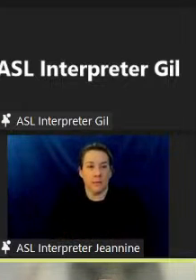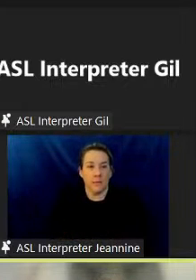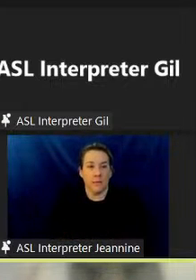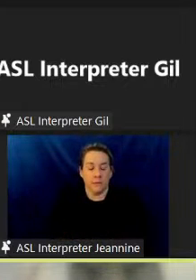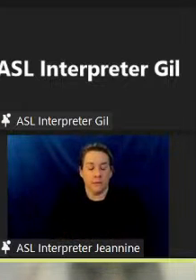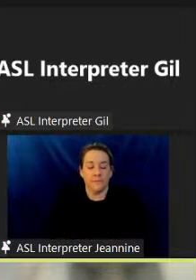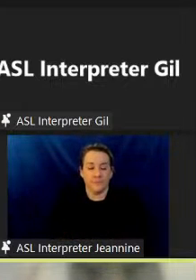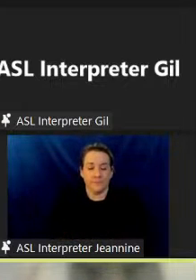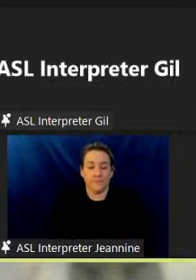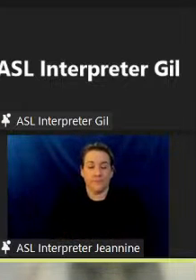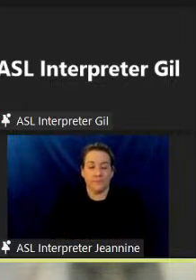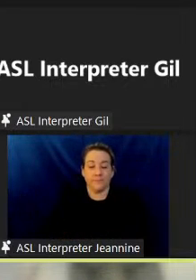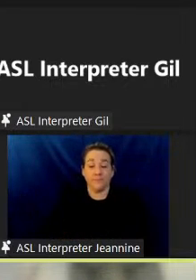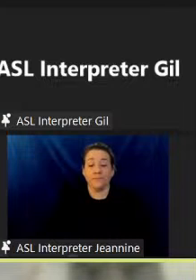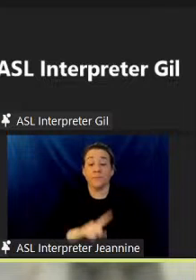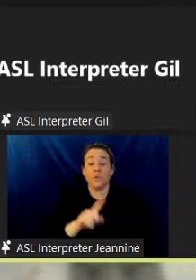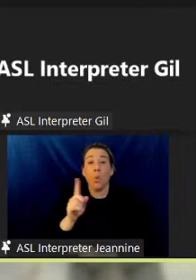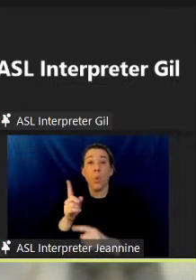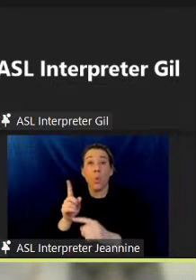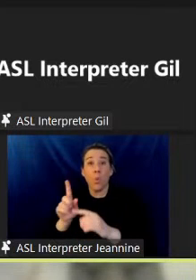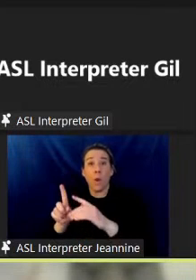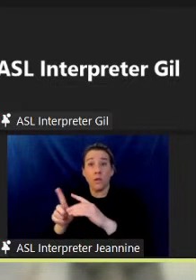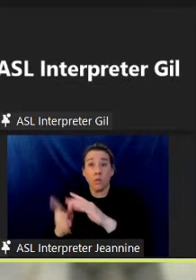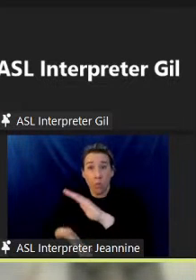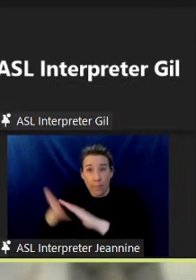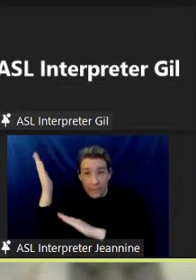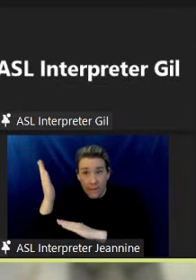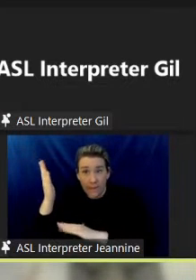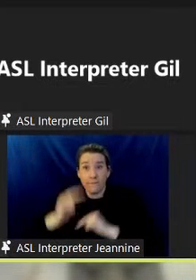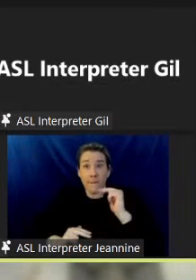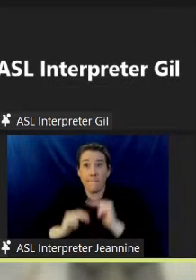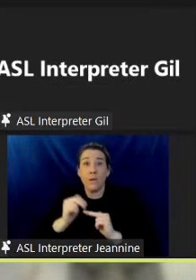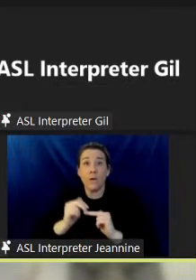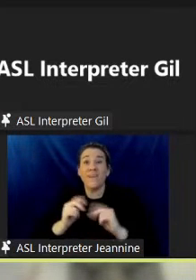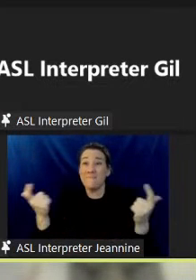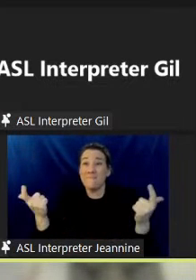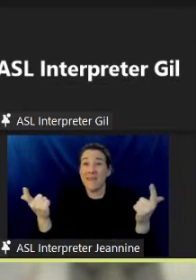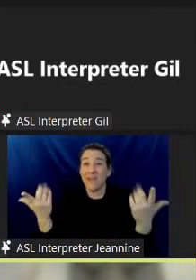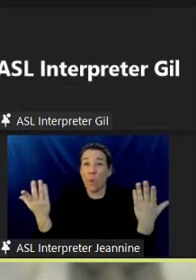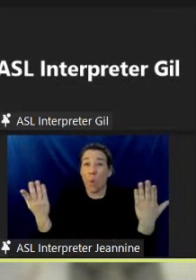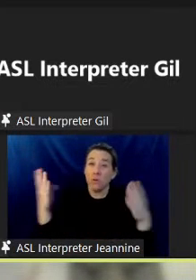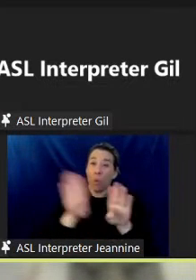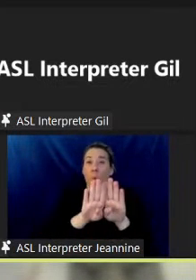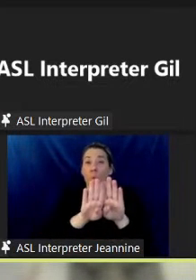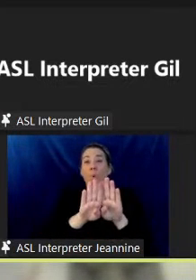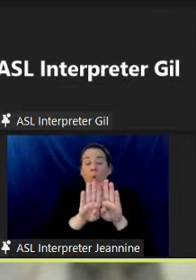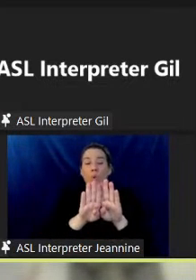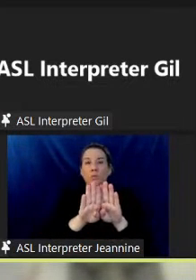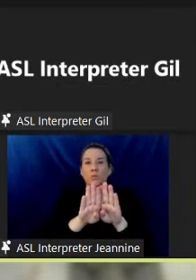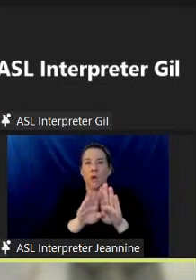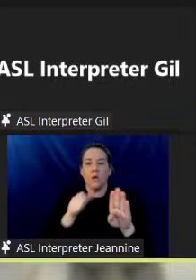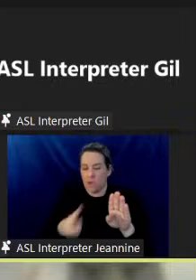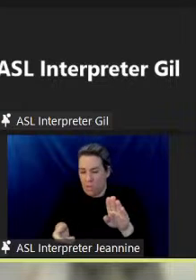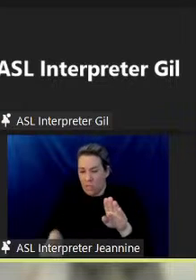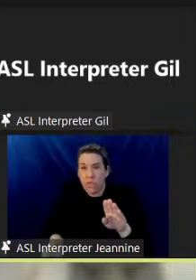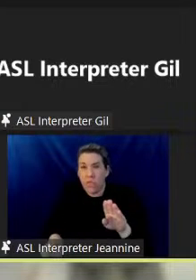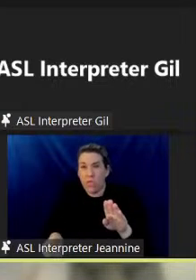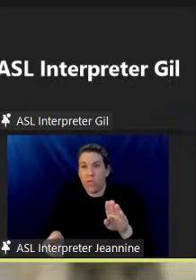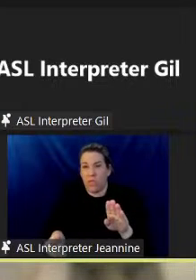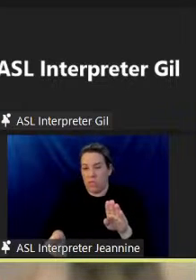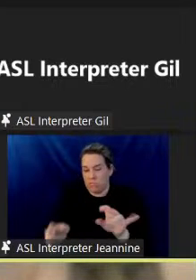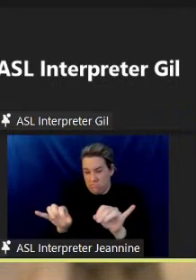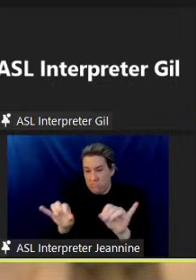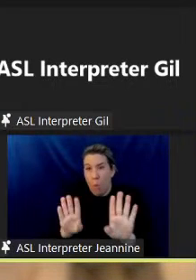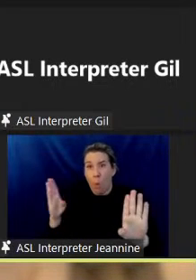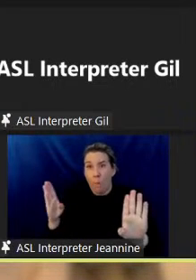Make sure when you're leaving a building following an earthquake, close all the big doors. Don't prop a door open. Now, if you're having trouble